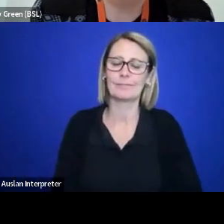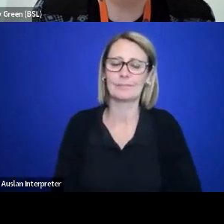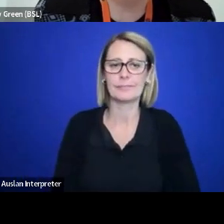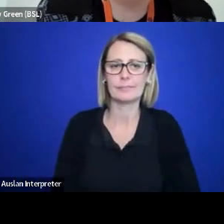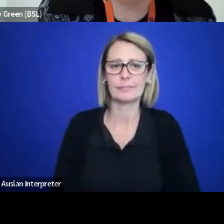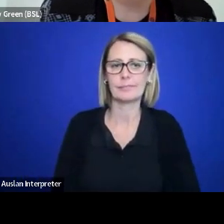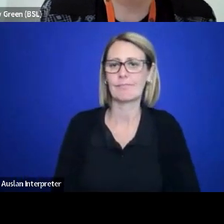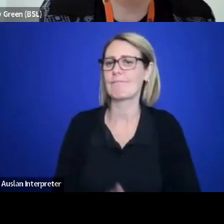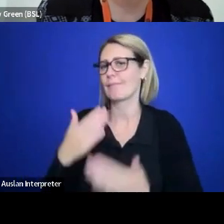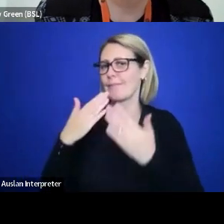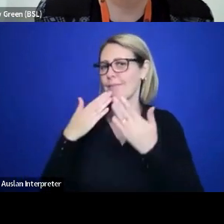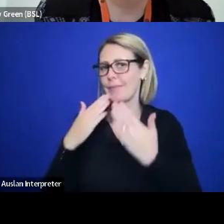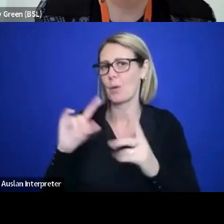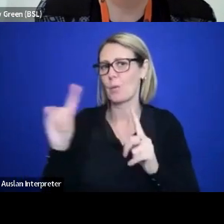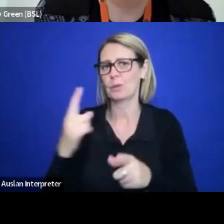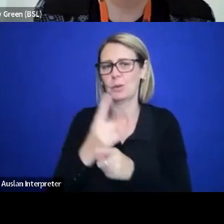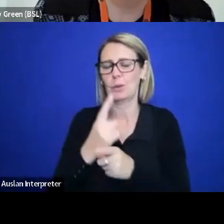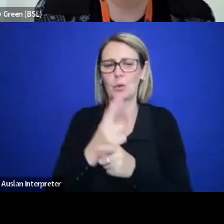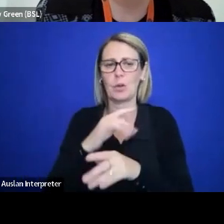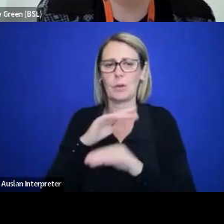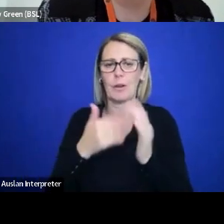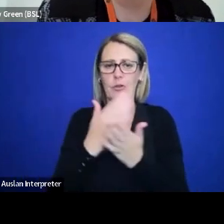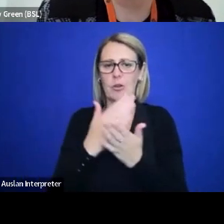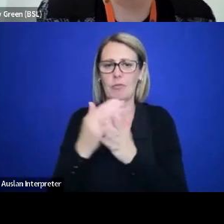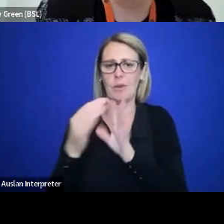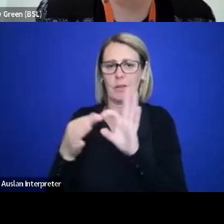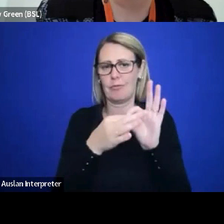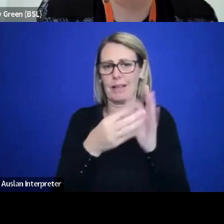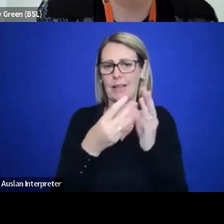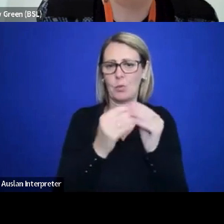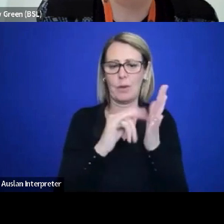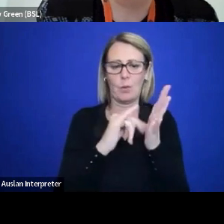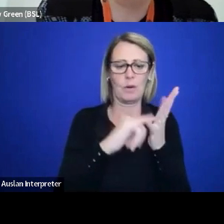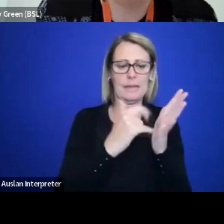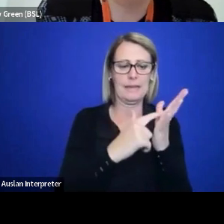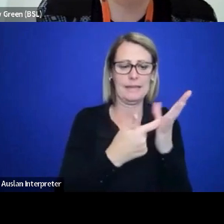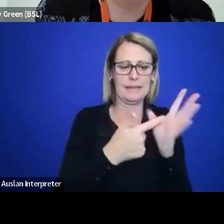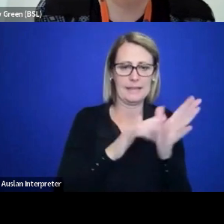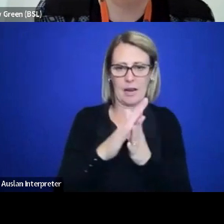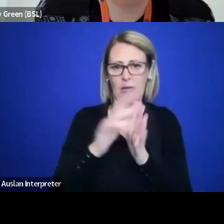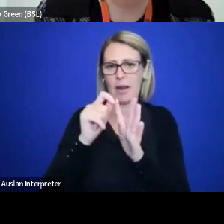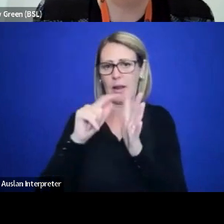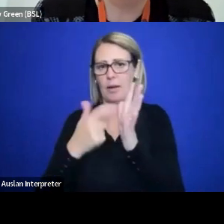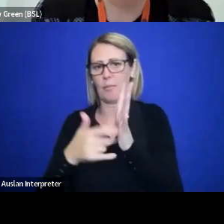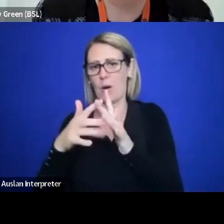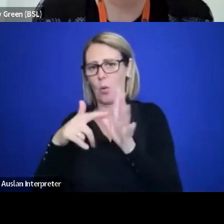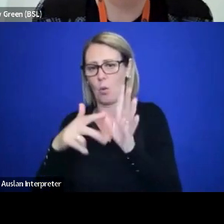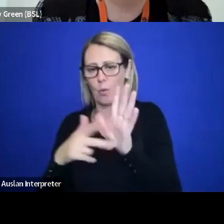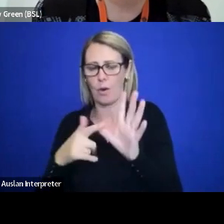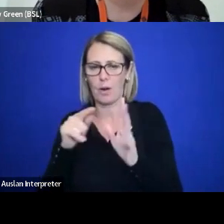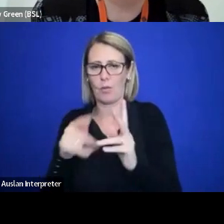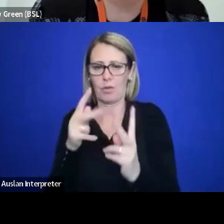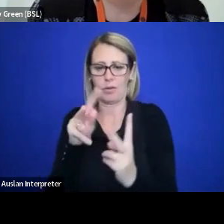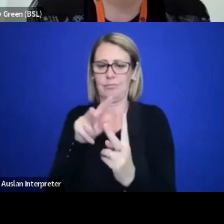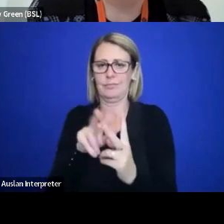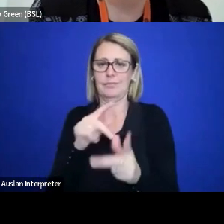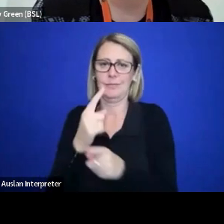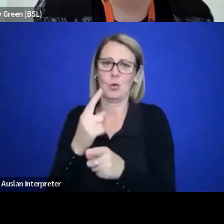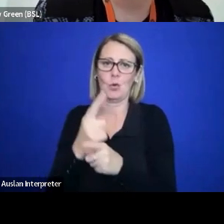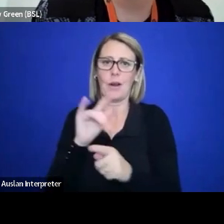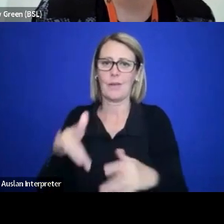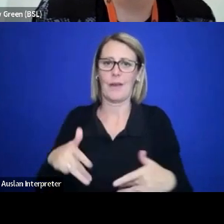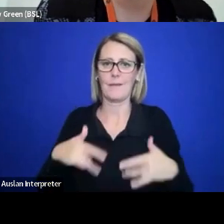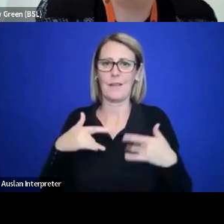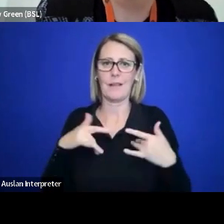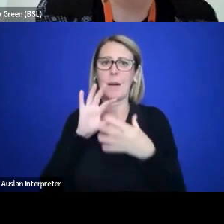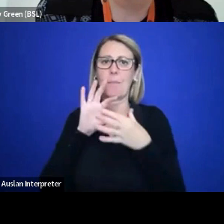you're saying really resonates with what Sarah and Pawana were talking about with their experience around that sense of belonging that